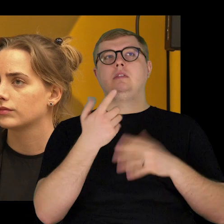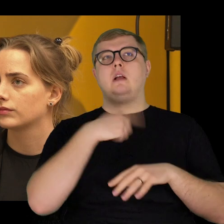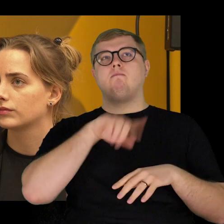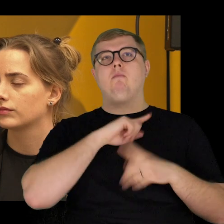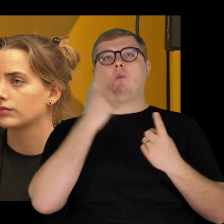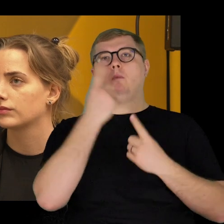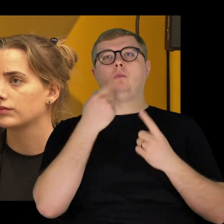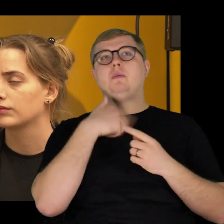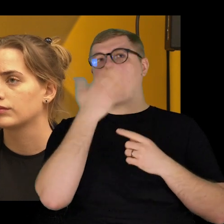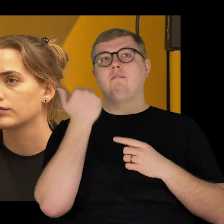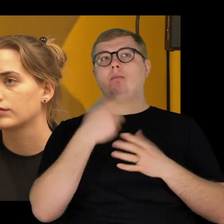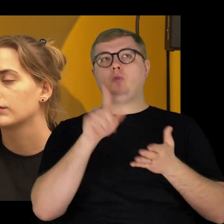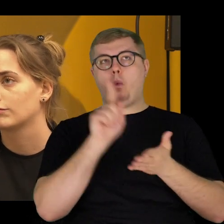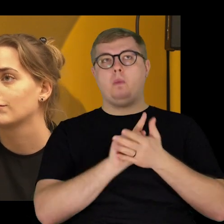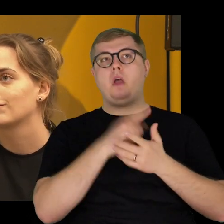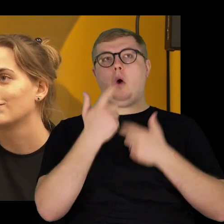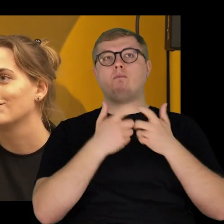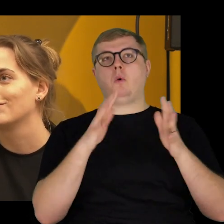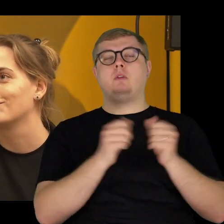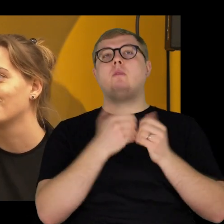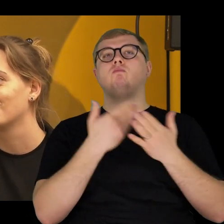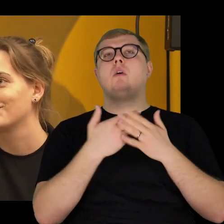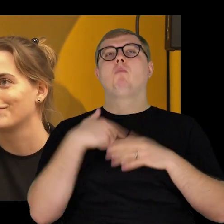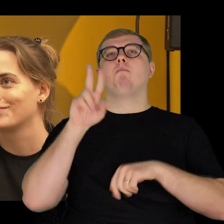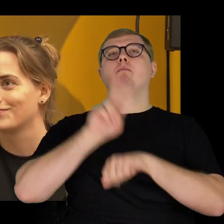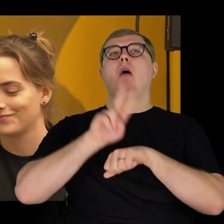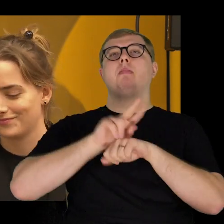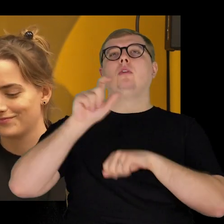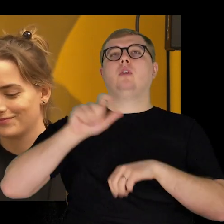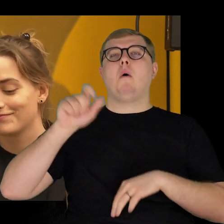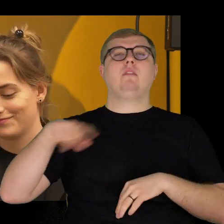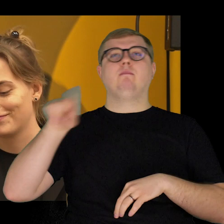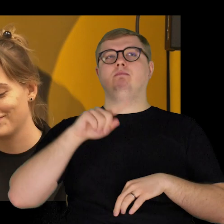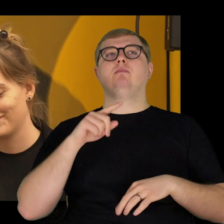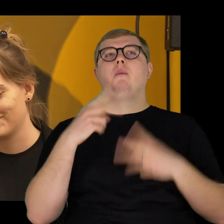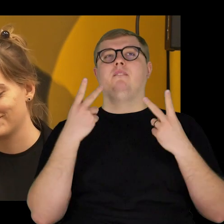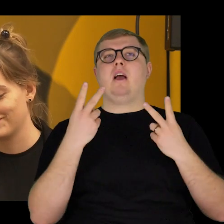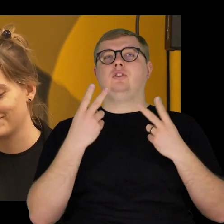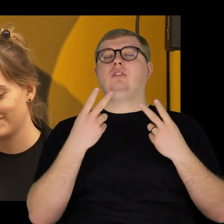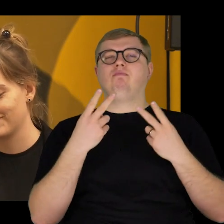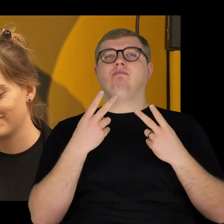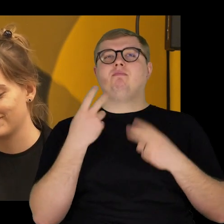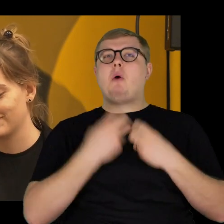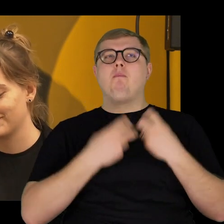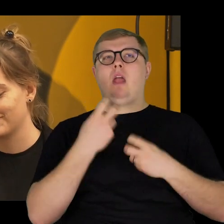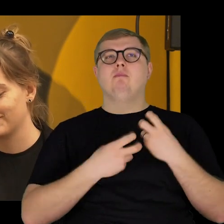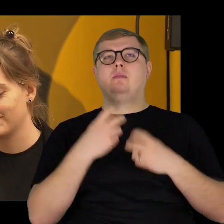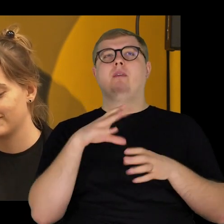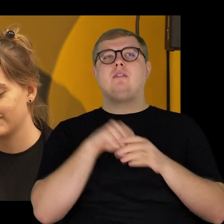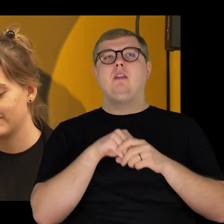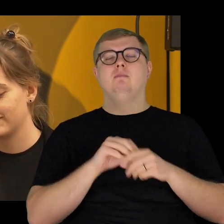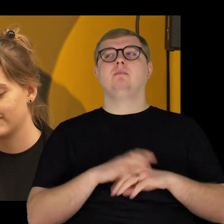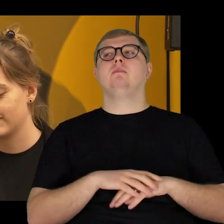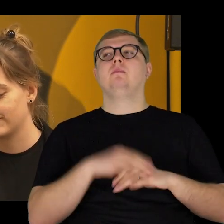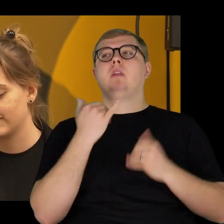we achieve it right now because our mapping are complex and they are not, in the cartography you are doing this,